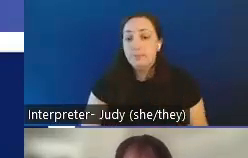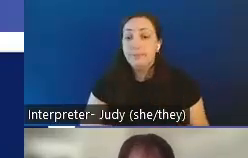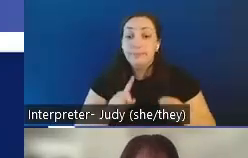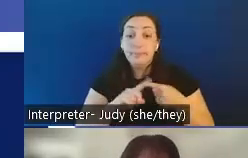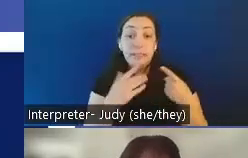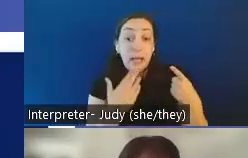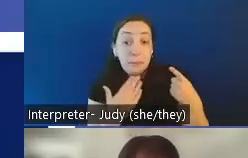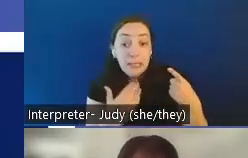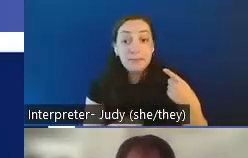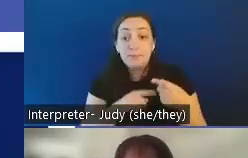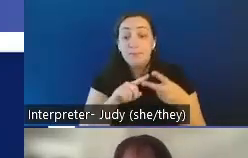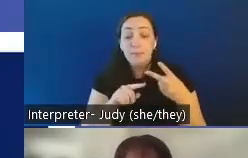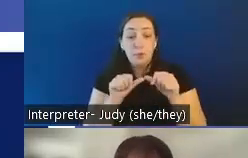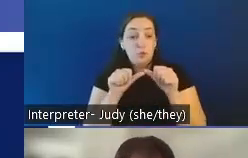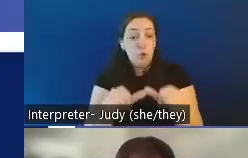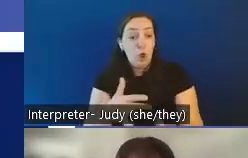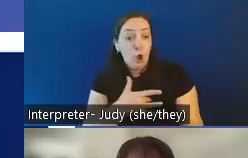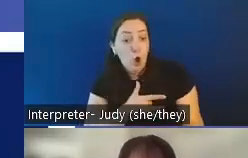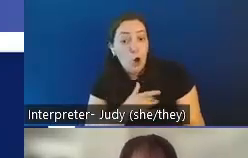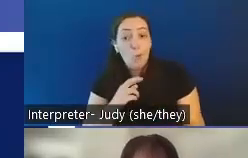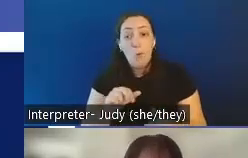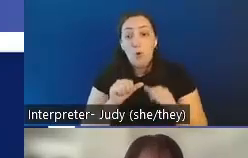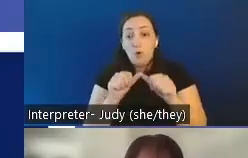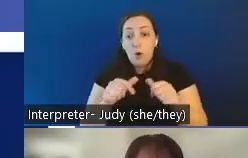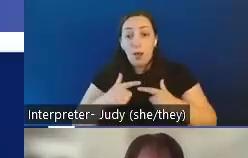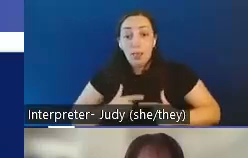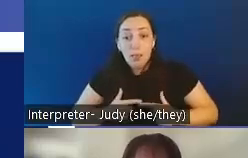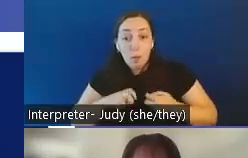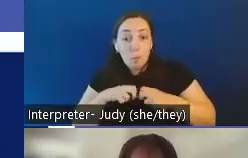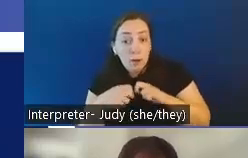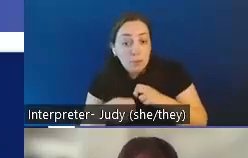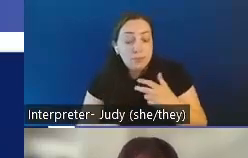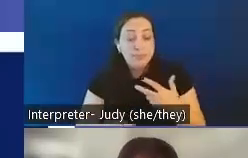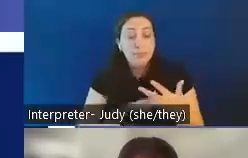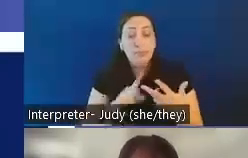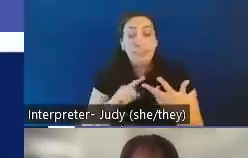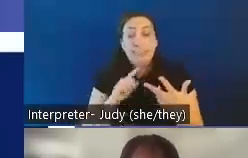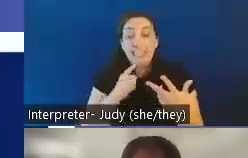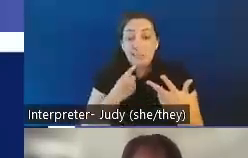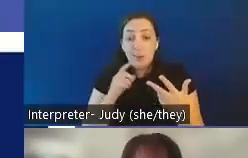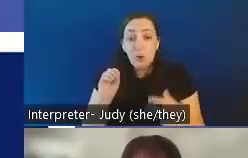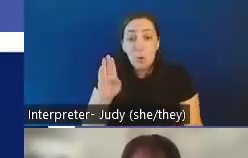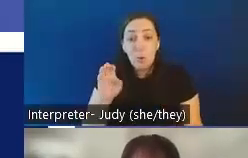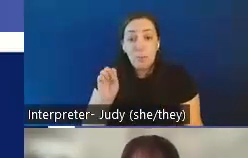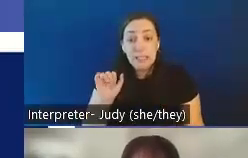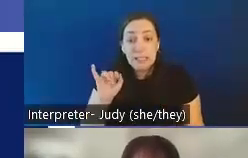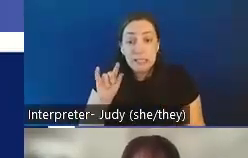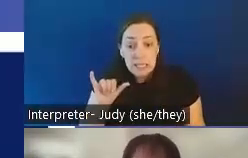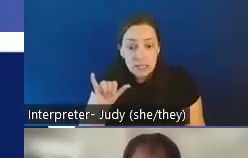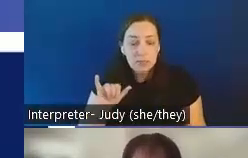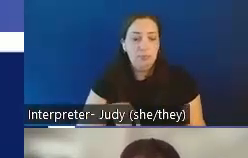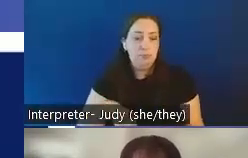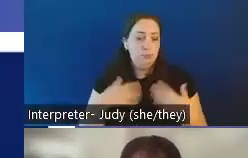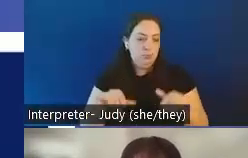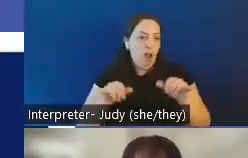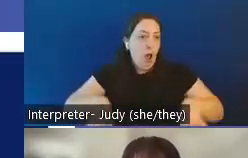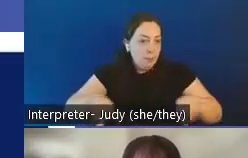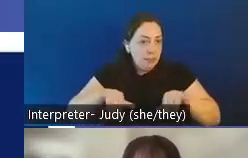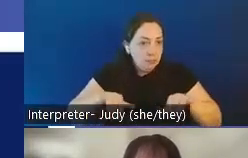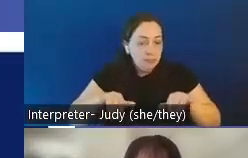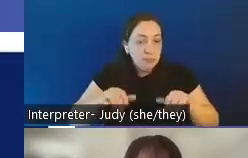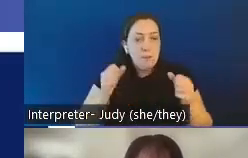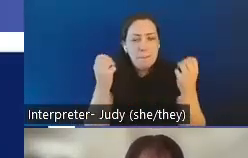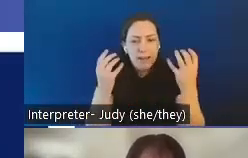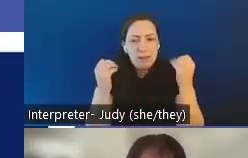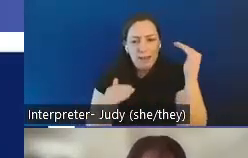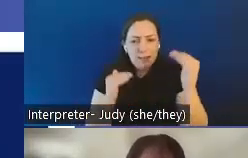diabetes, anyone with chronic heart or chronic lung problems, anyone who has severe obesity, these are very common conditions. So many, many